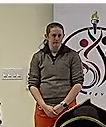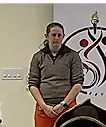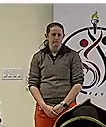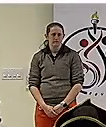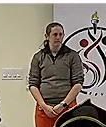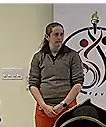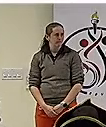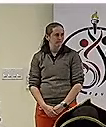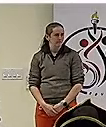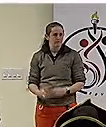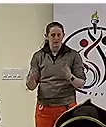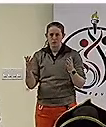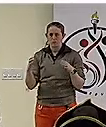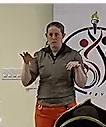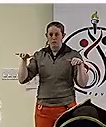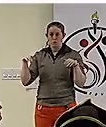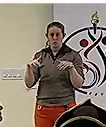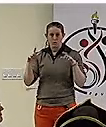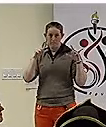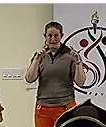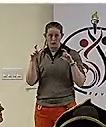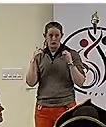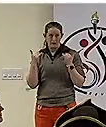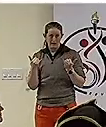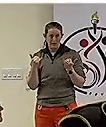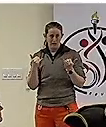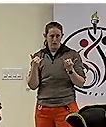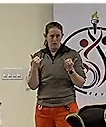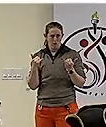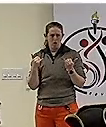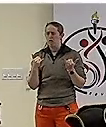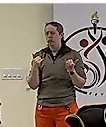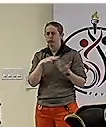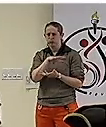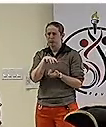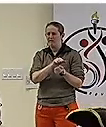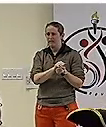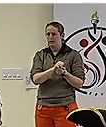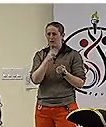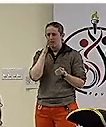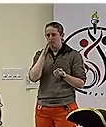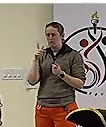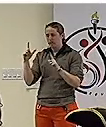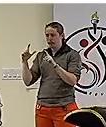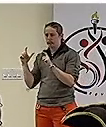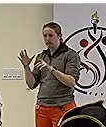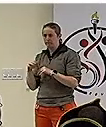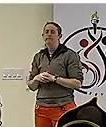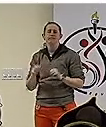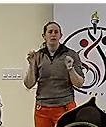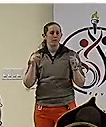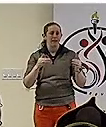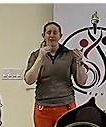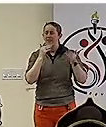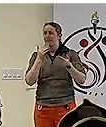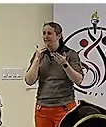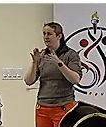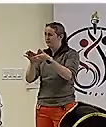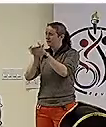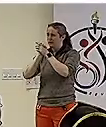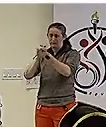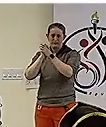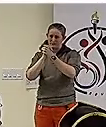Do we want to do the group photo now, Sherry? Or do it after? Yeah, okay. Thank you, everyone.